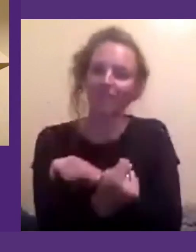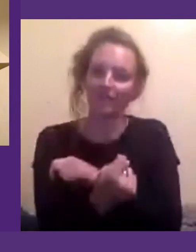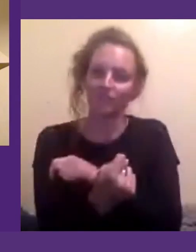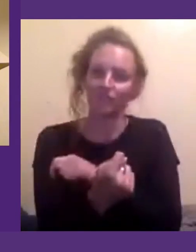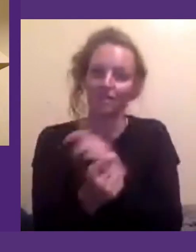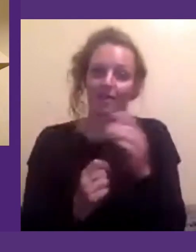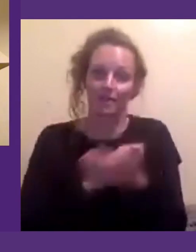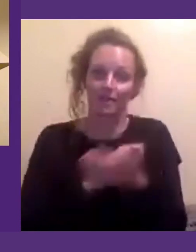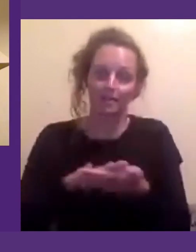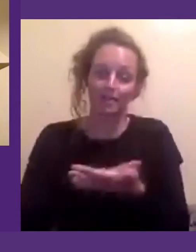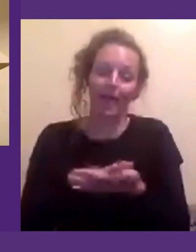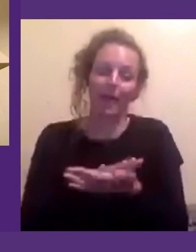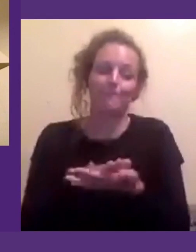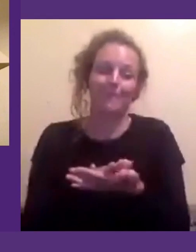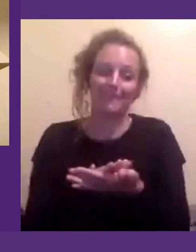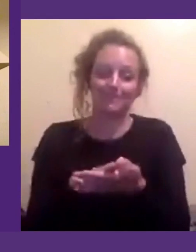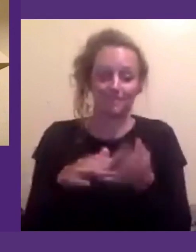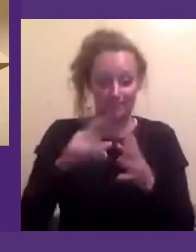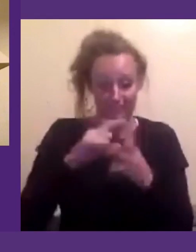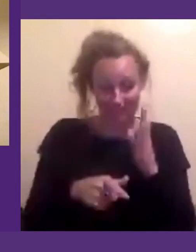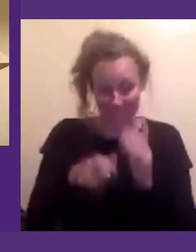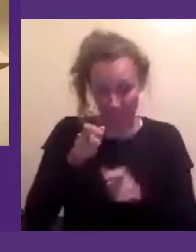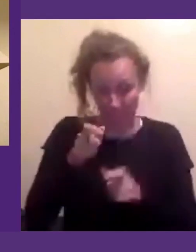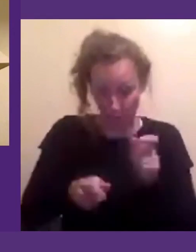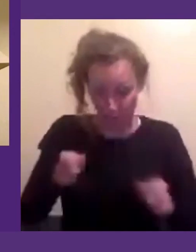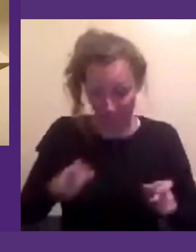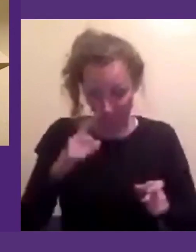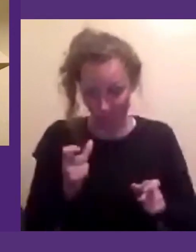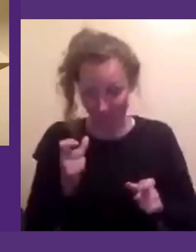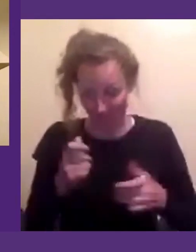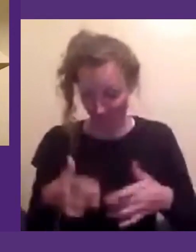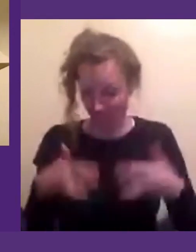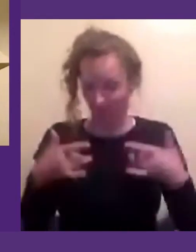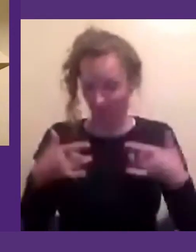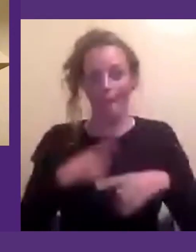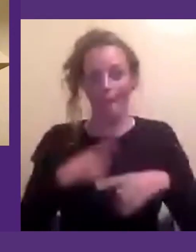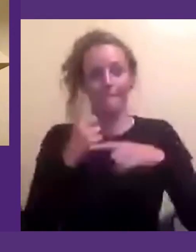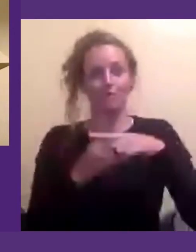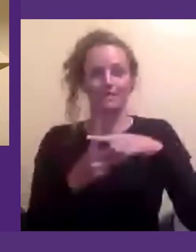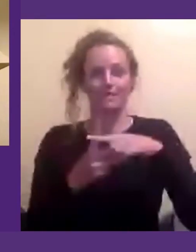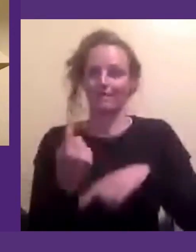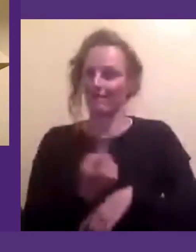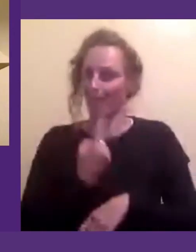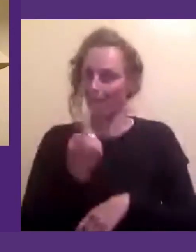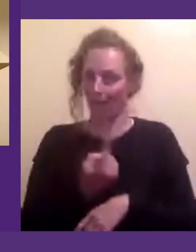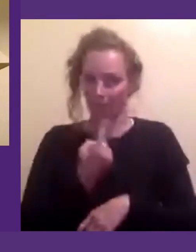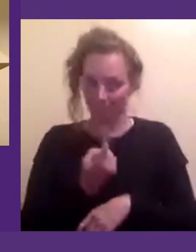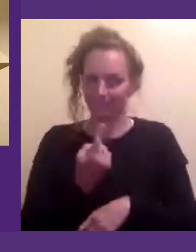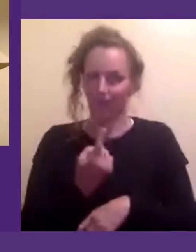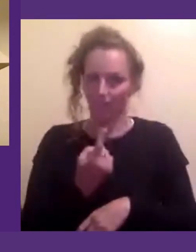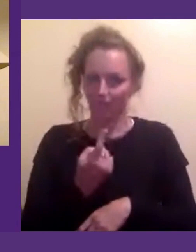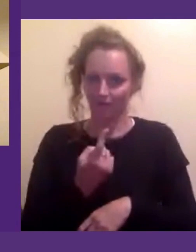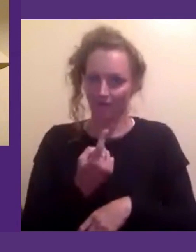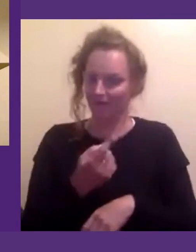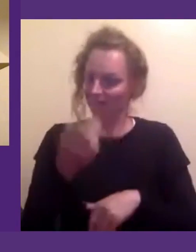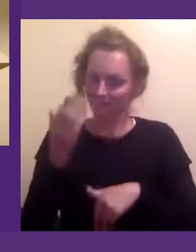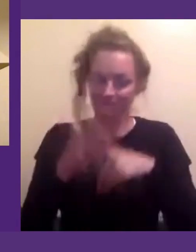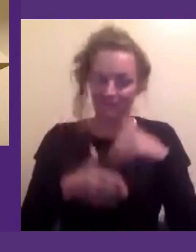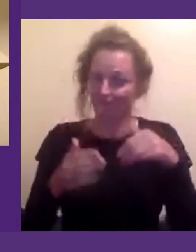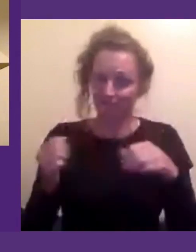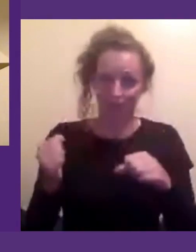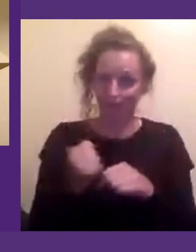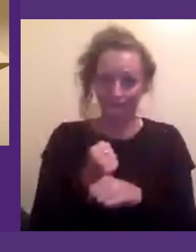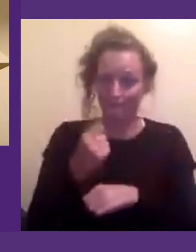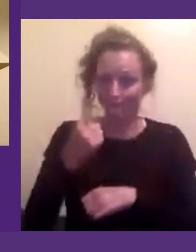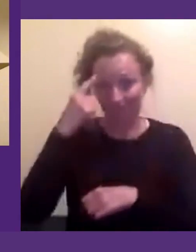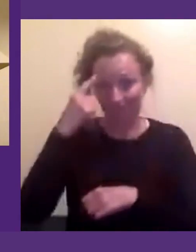standards of beauty and make them think that they're not good enough as they are. Because I really think the